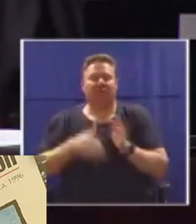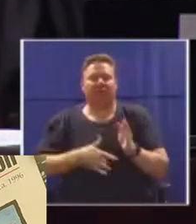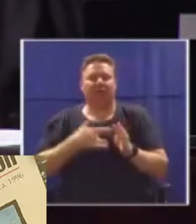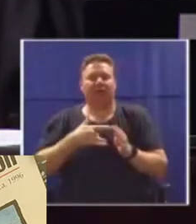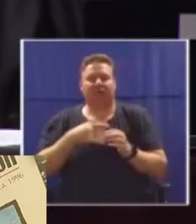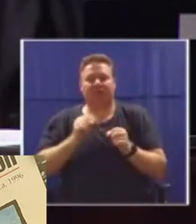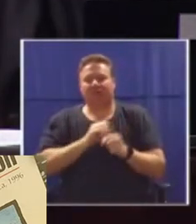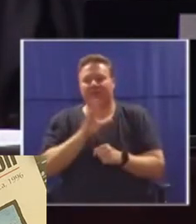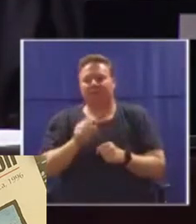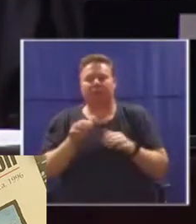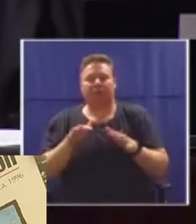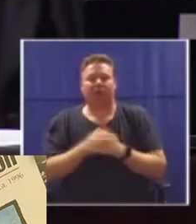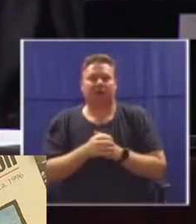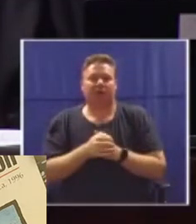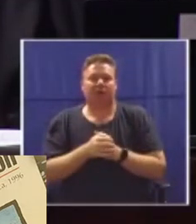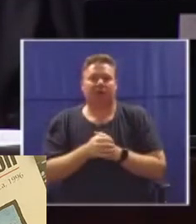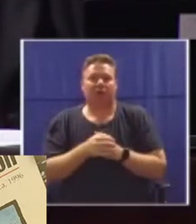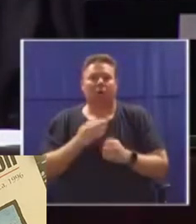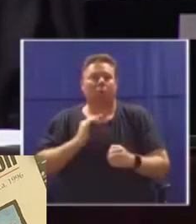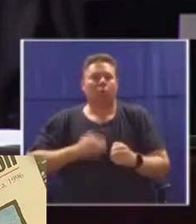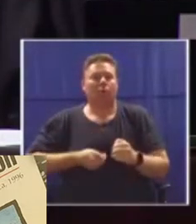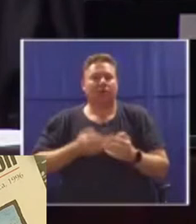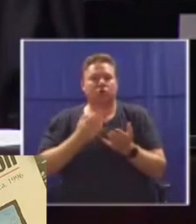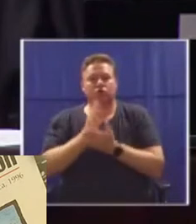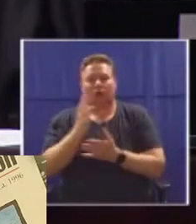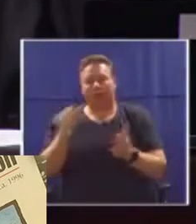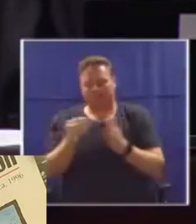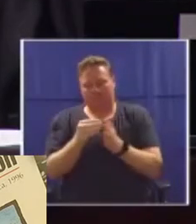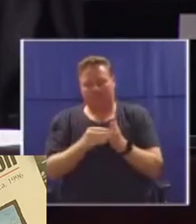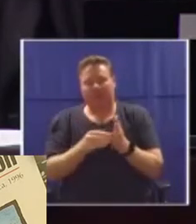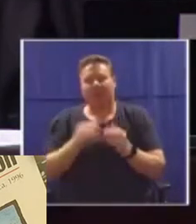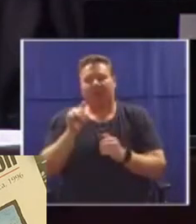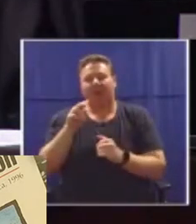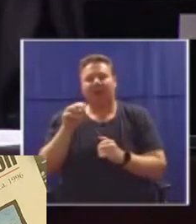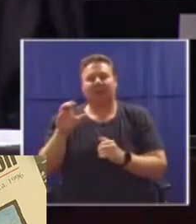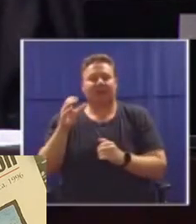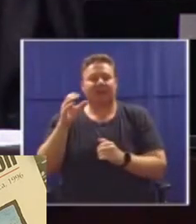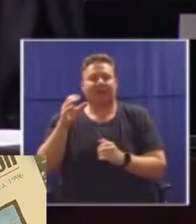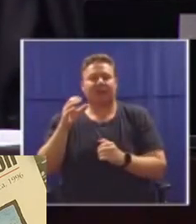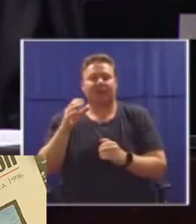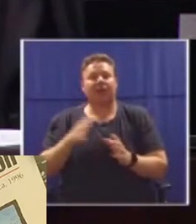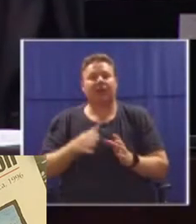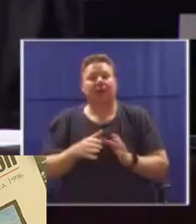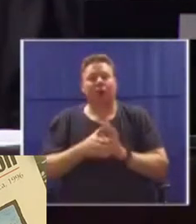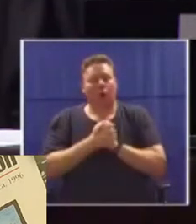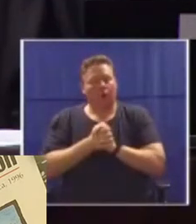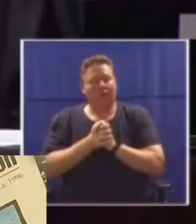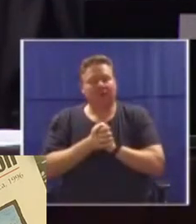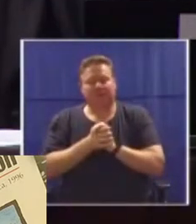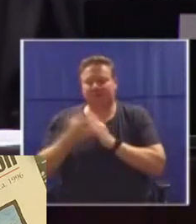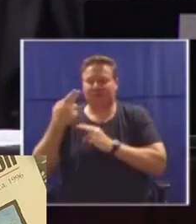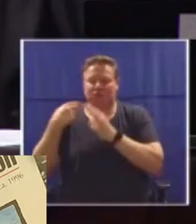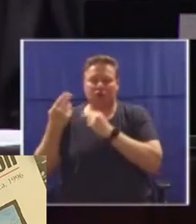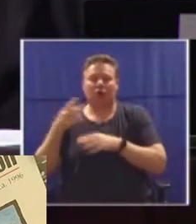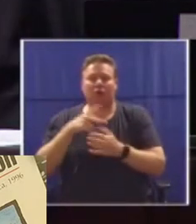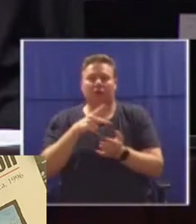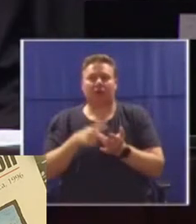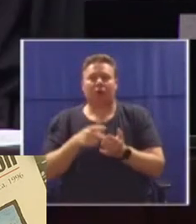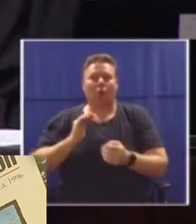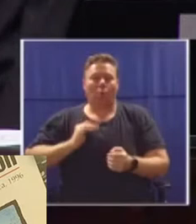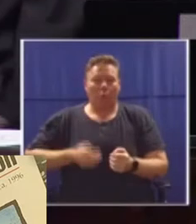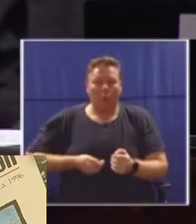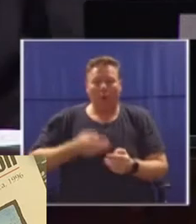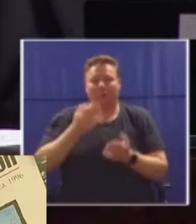of renewal and advancement of women's rights, the ANC remains committed to the historical principle that women's